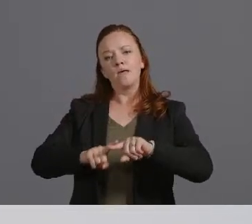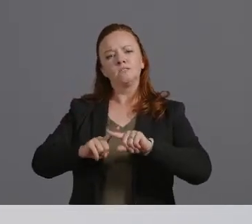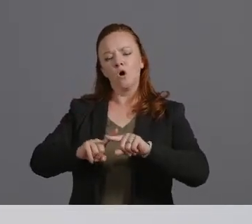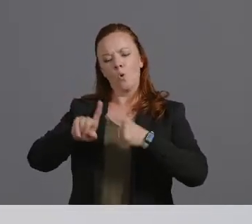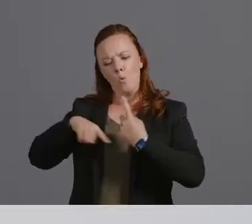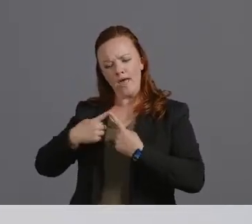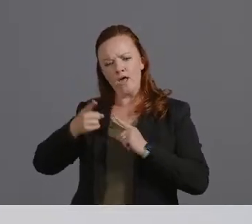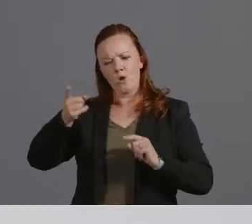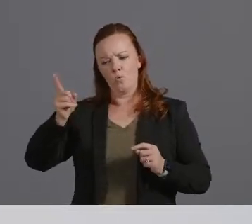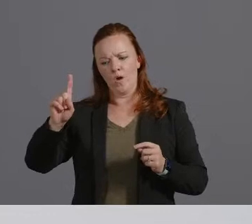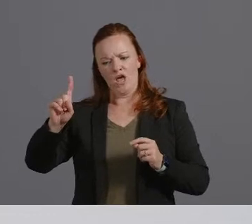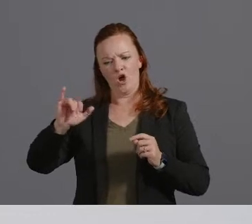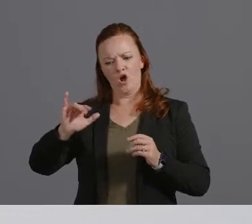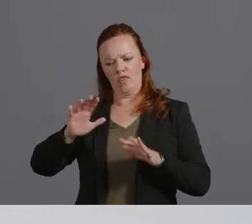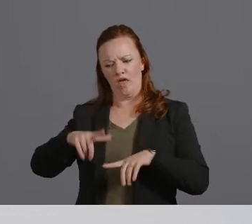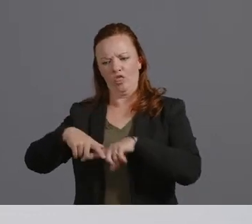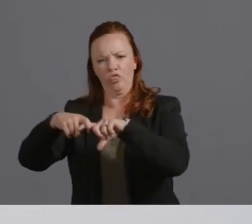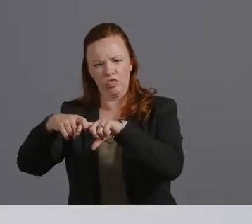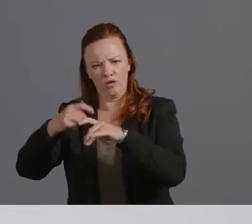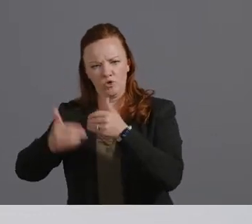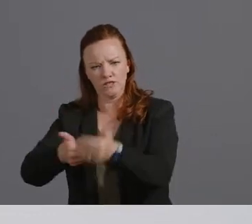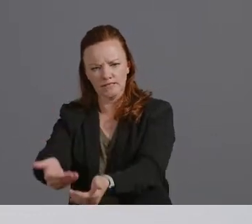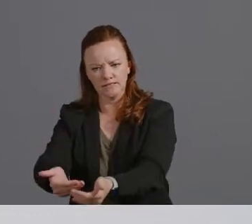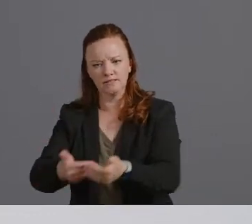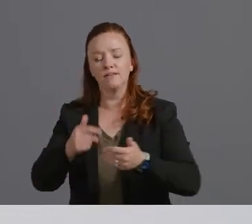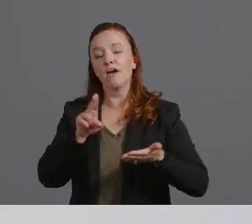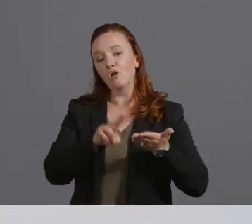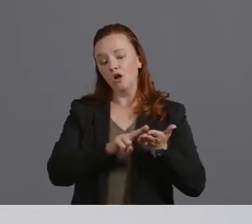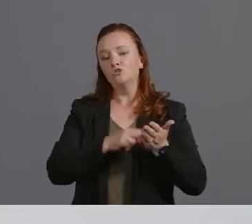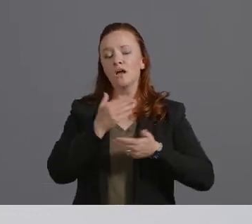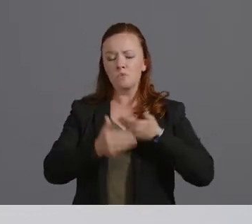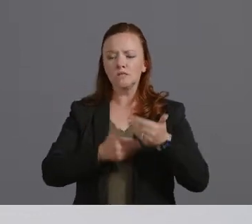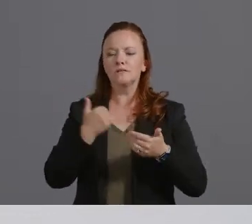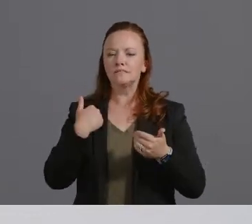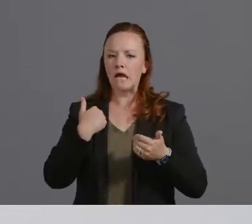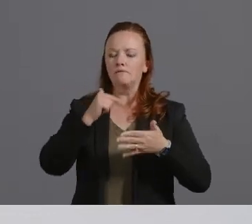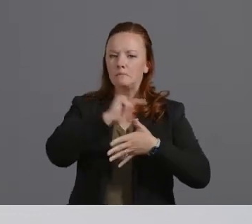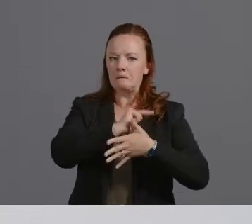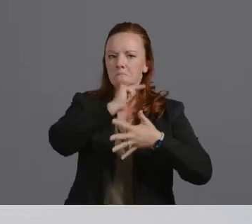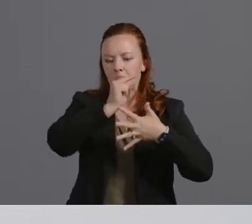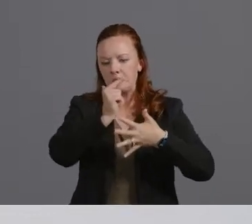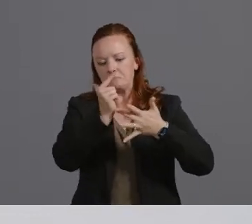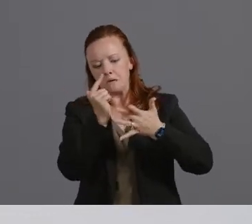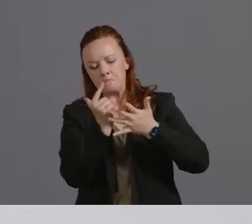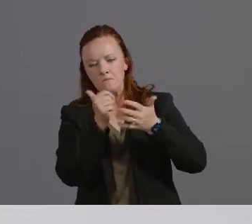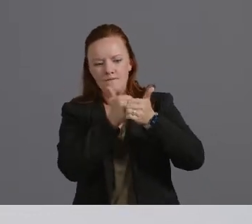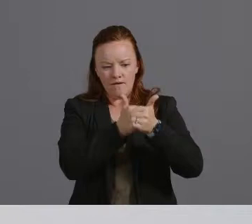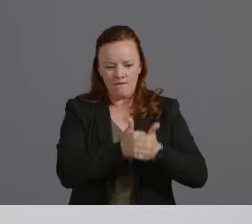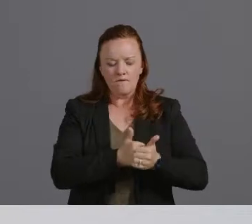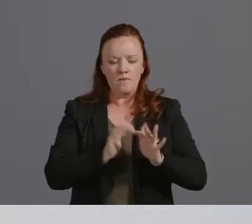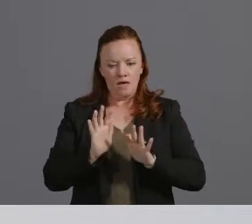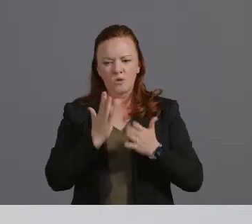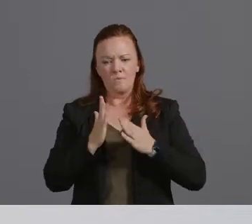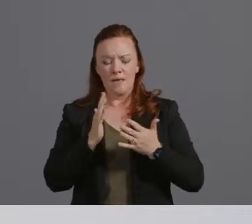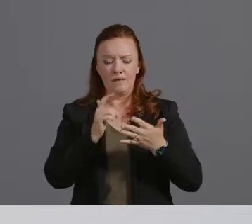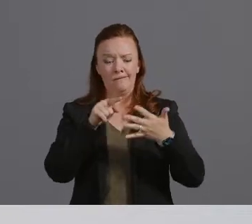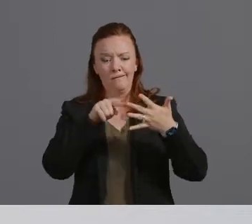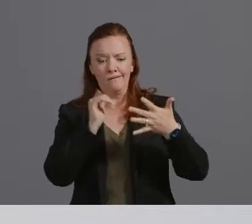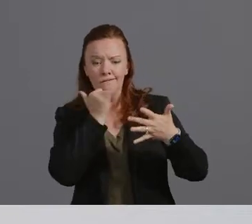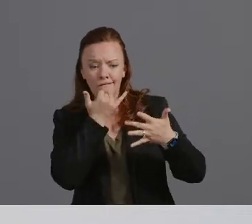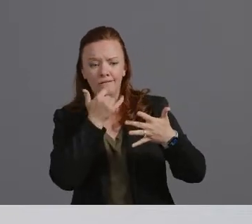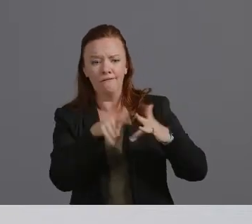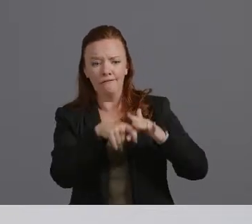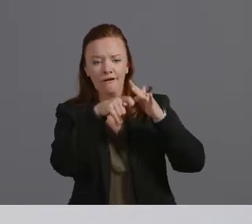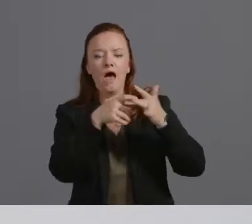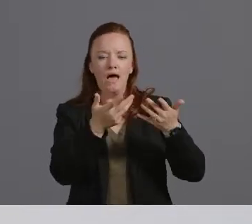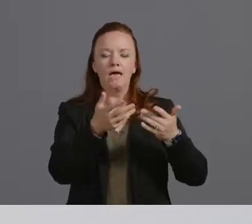There's several steps in the contract process, and so we'll look into that for you, but our goal is to get the money out to the counties as